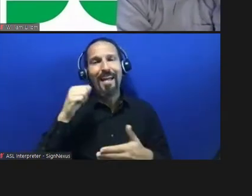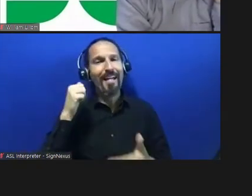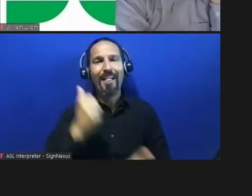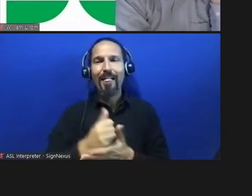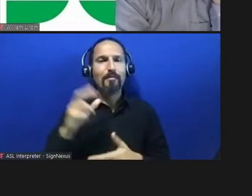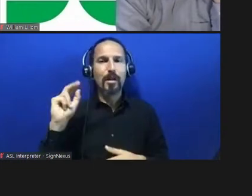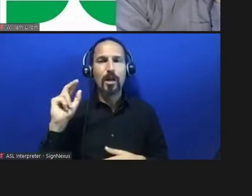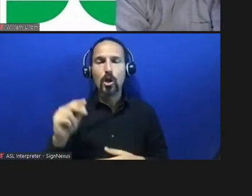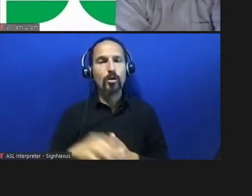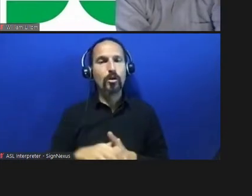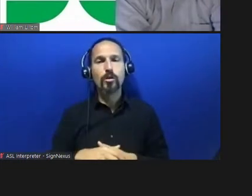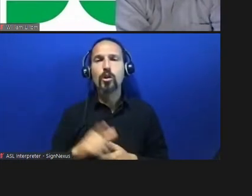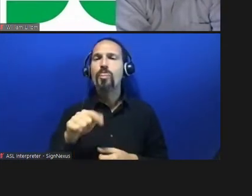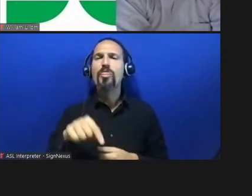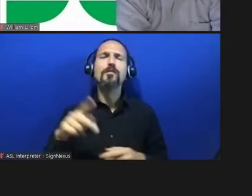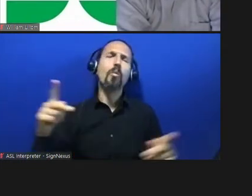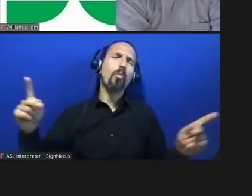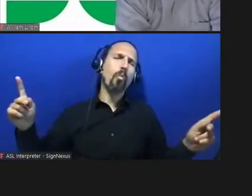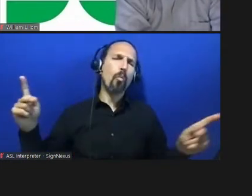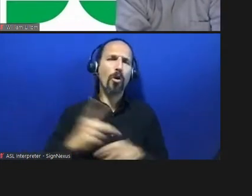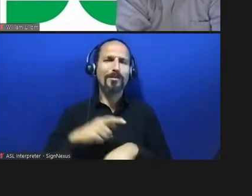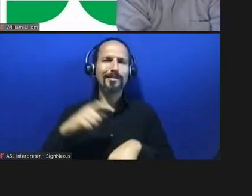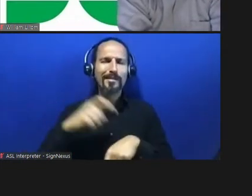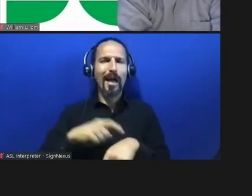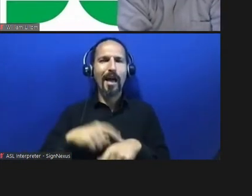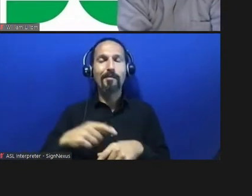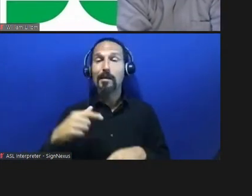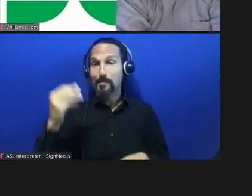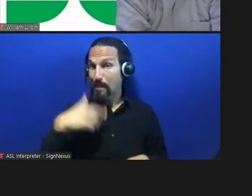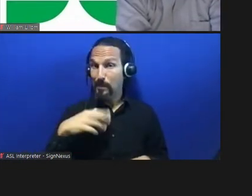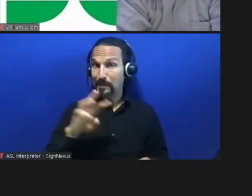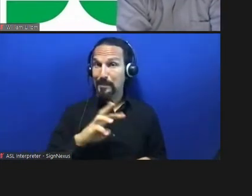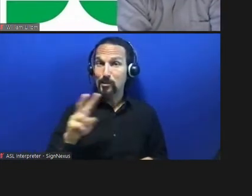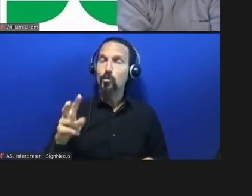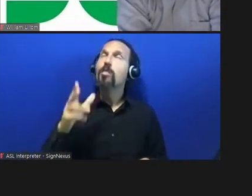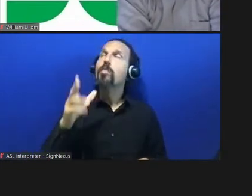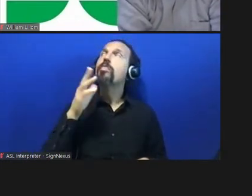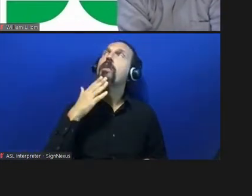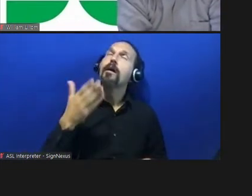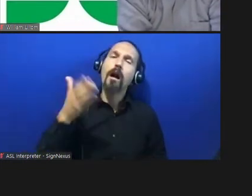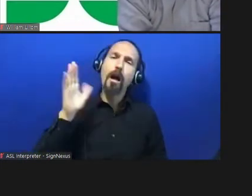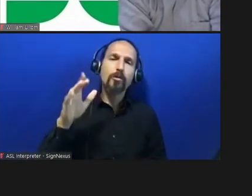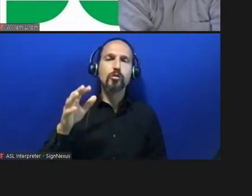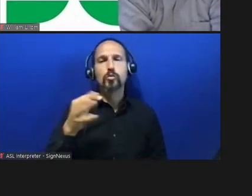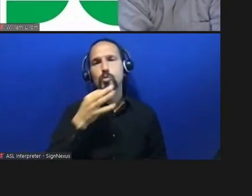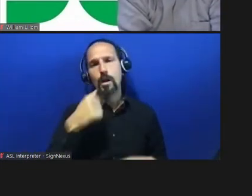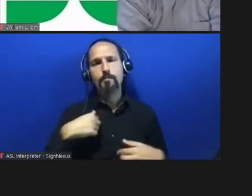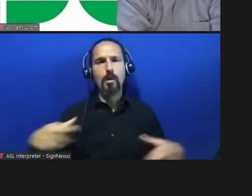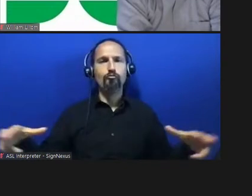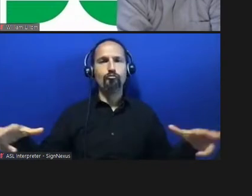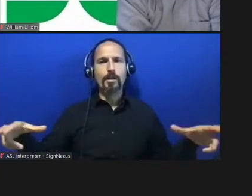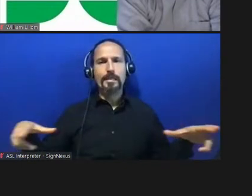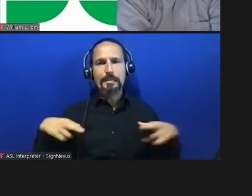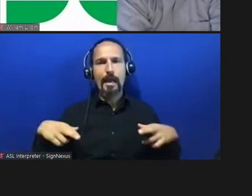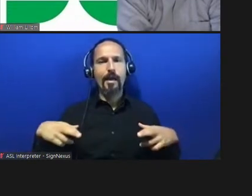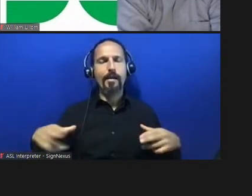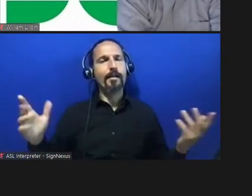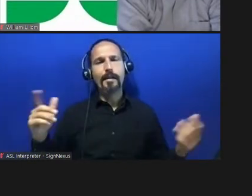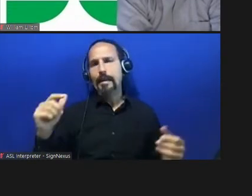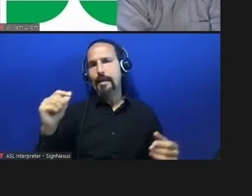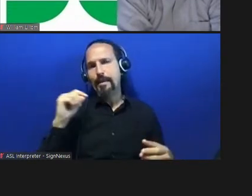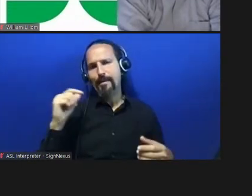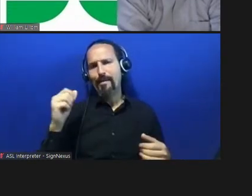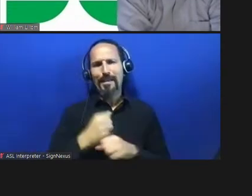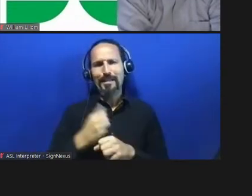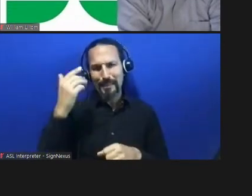is you couldn't do this at a worse time I'm 62 years old thank God in a couple of more years I'm going to retire it because it doesn't pay for me to work